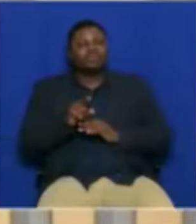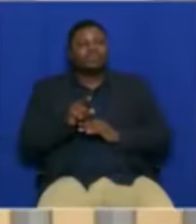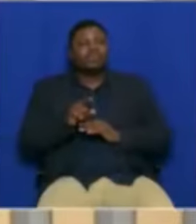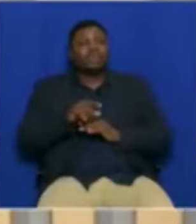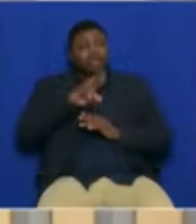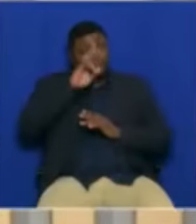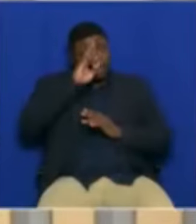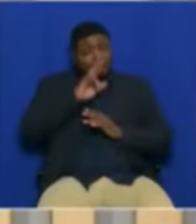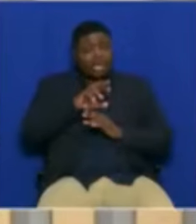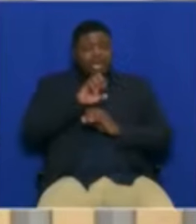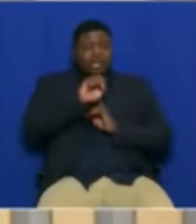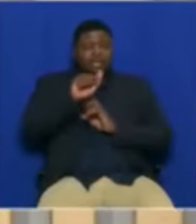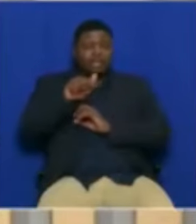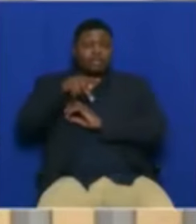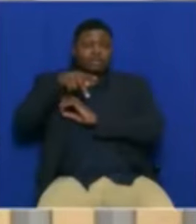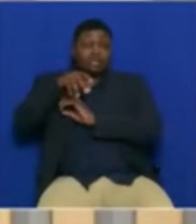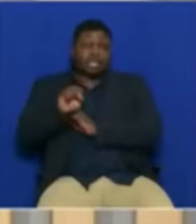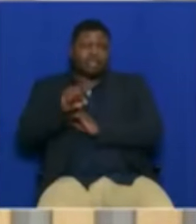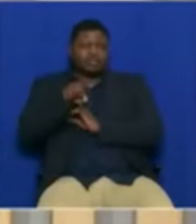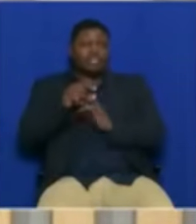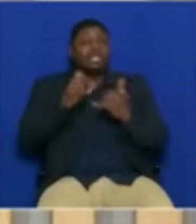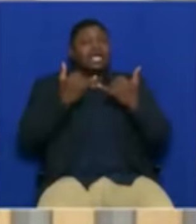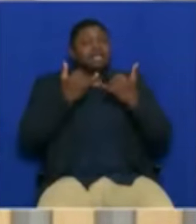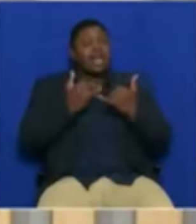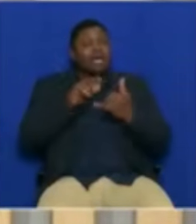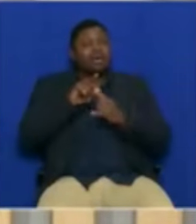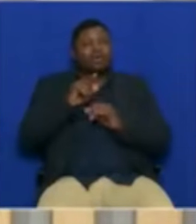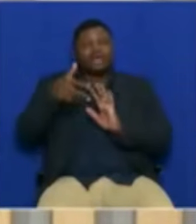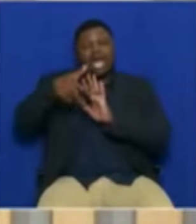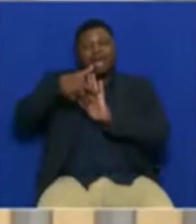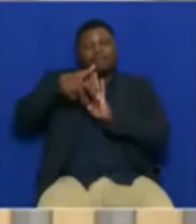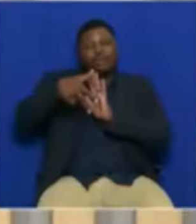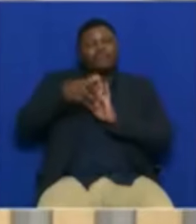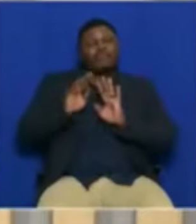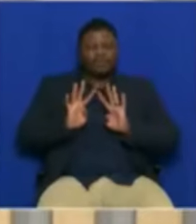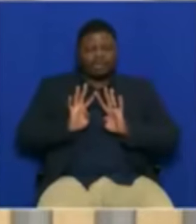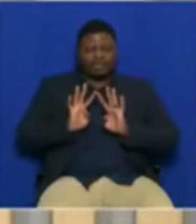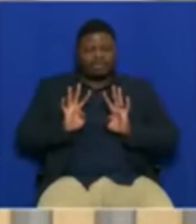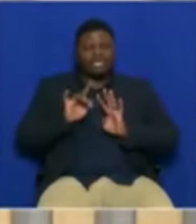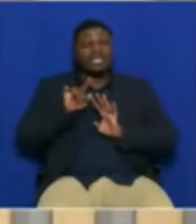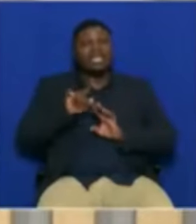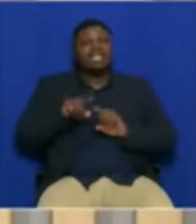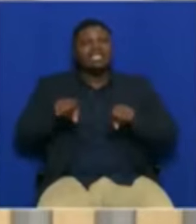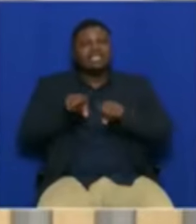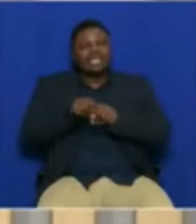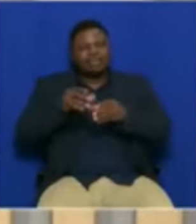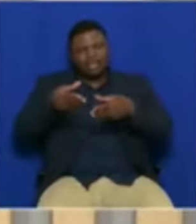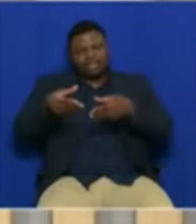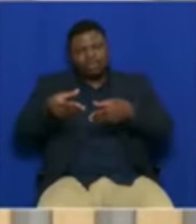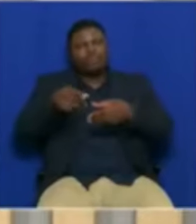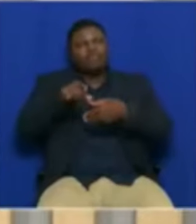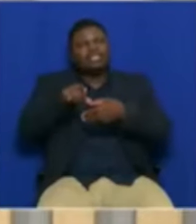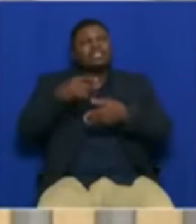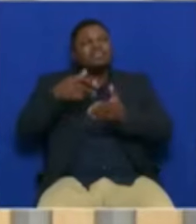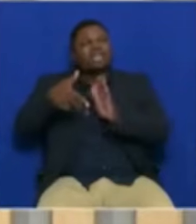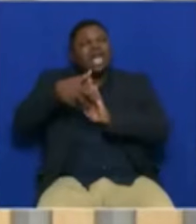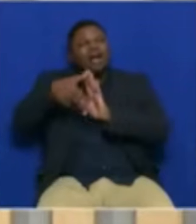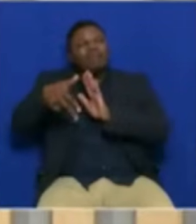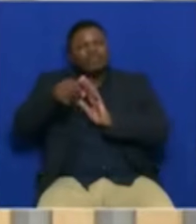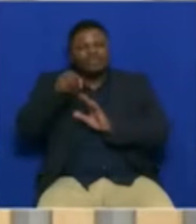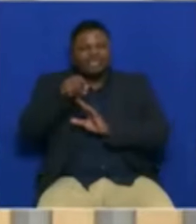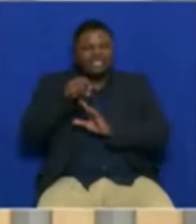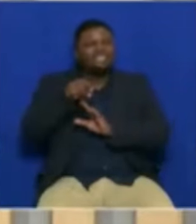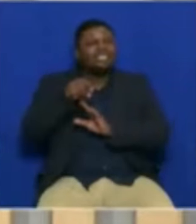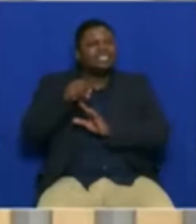you look at approving of a panel, approving of many other documents that I've seen and had insight